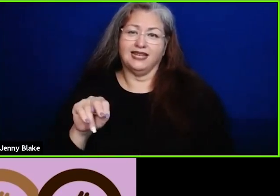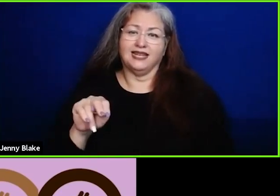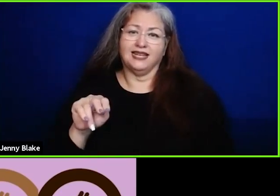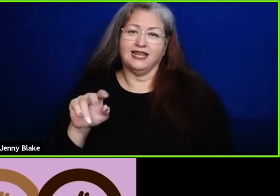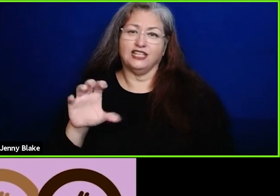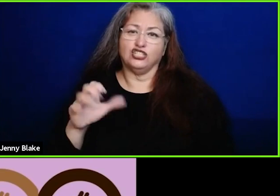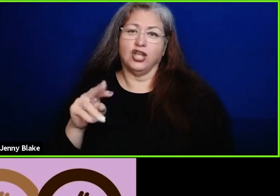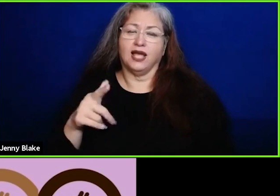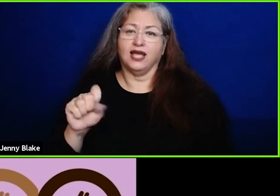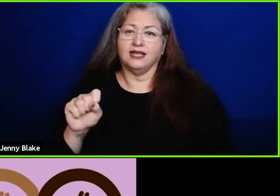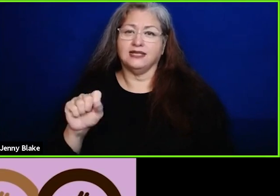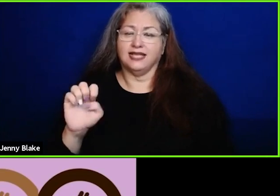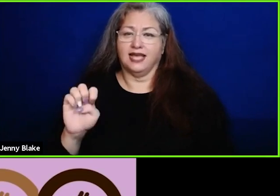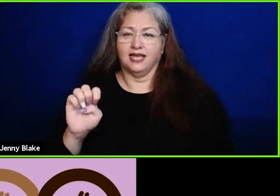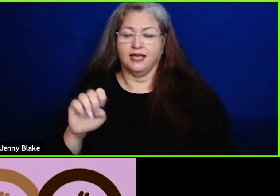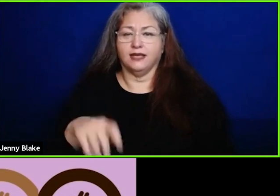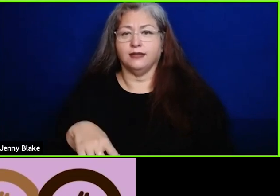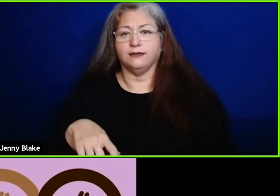Fikile Changase,